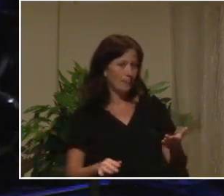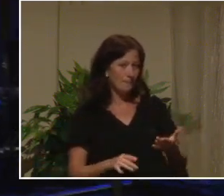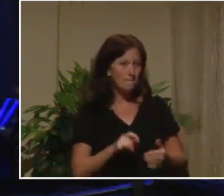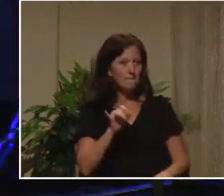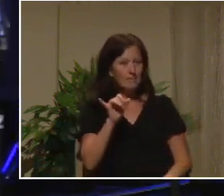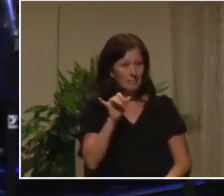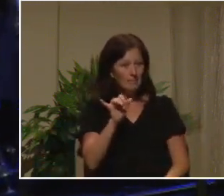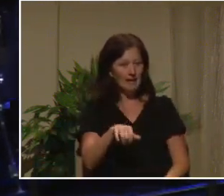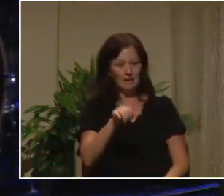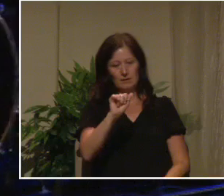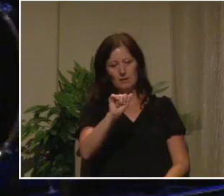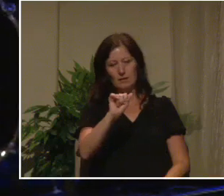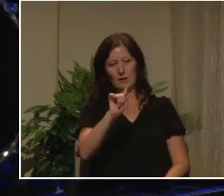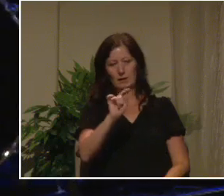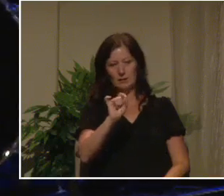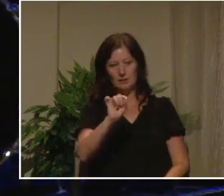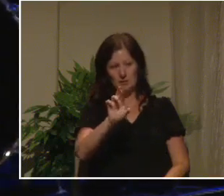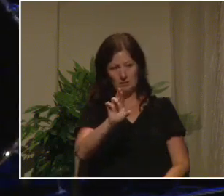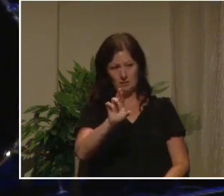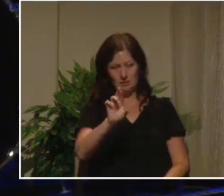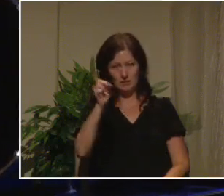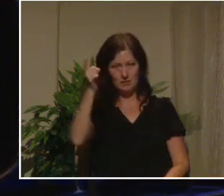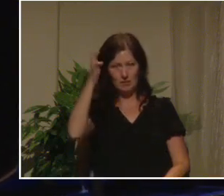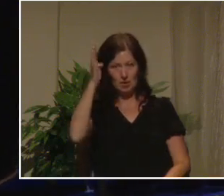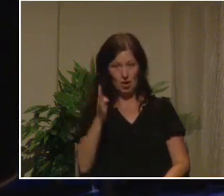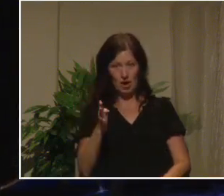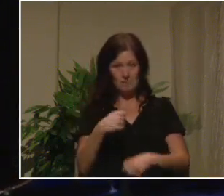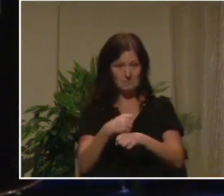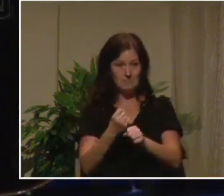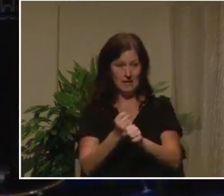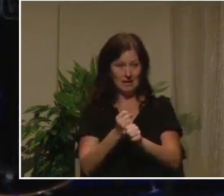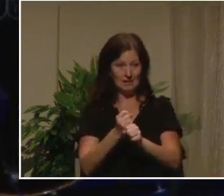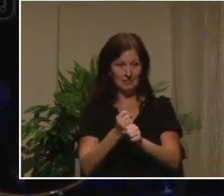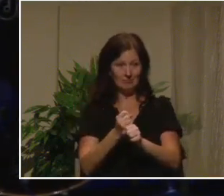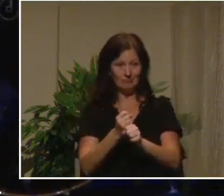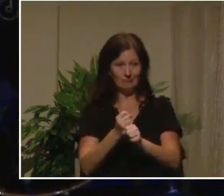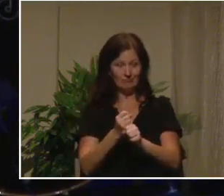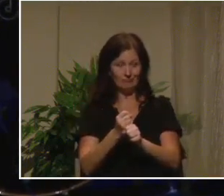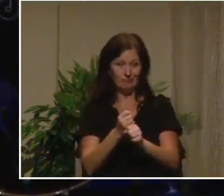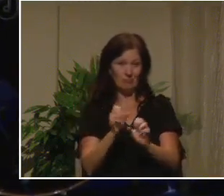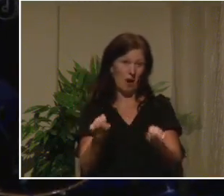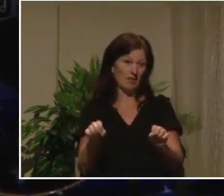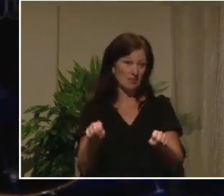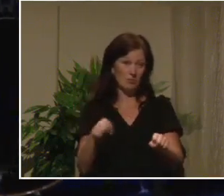the ultimate place where God made forgiveness possible was the altar of the cross of Jesus.